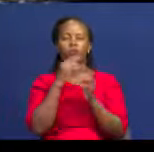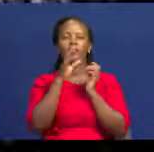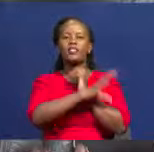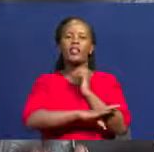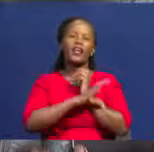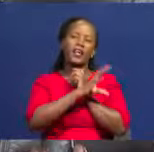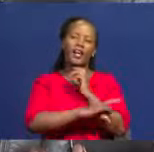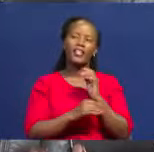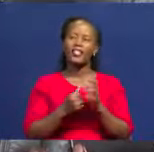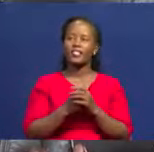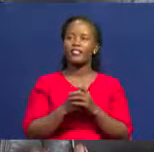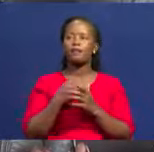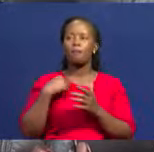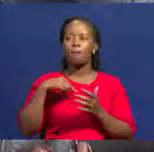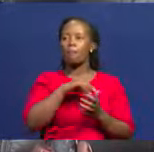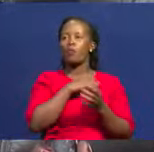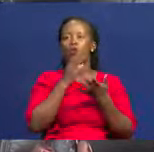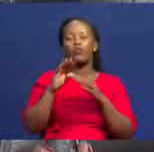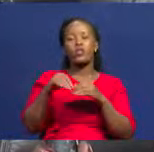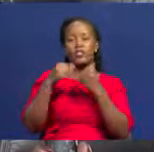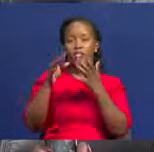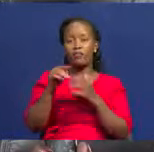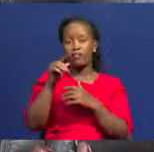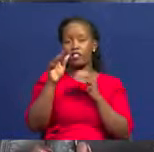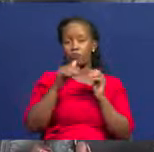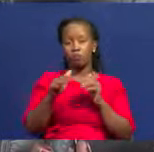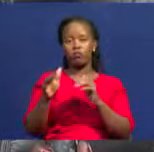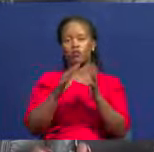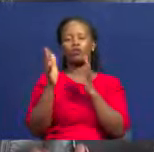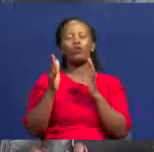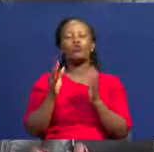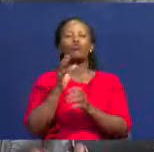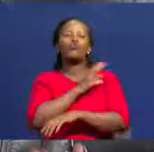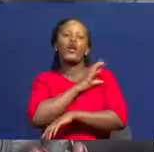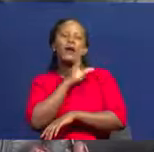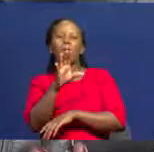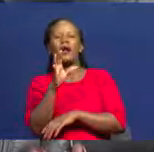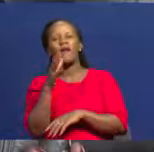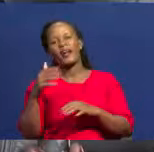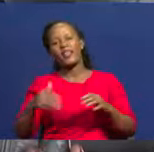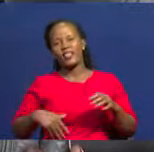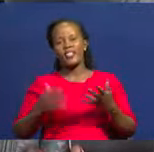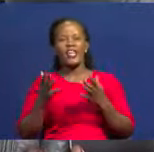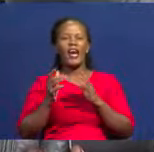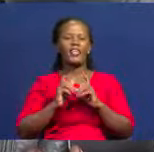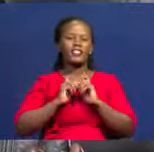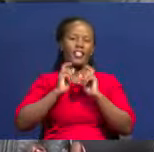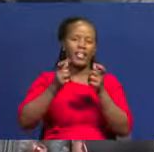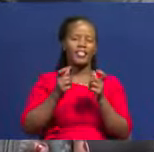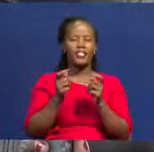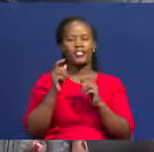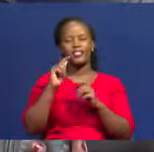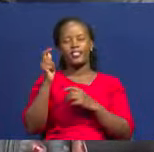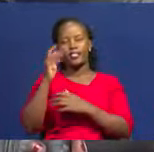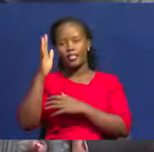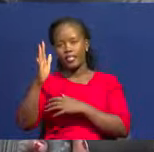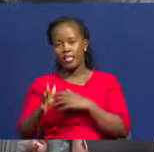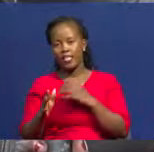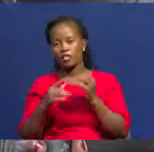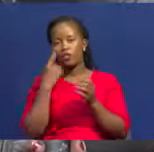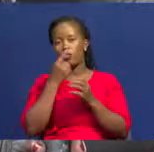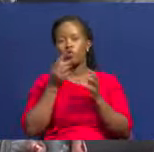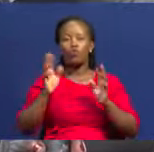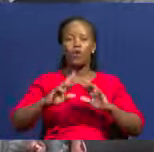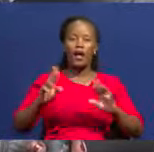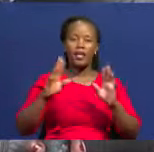platform as one way of recruiting talented Kenyans who are willing to work in this industry, and maybe they do